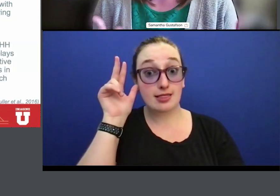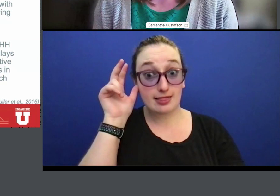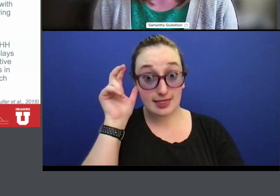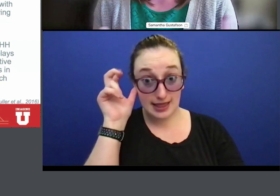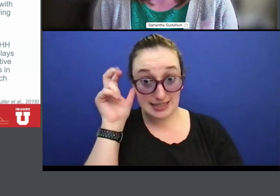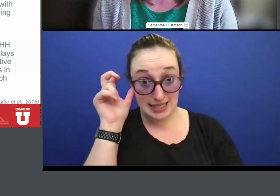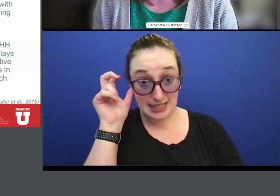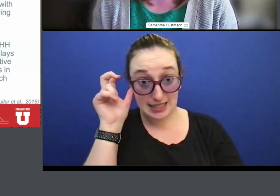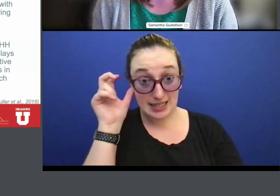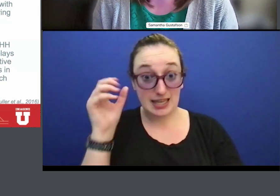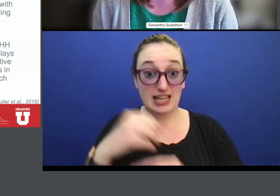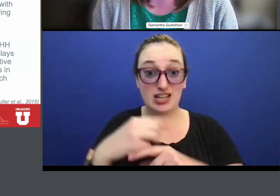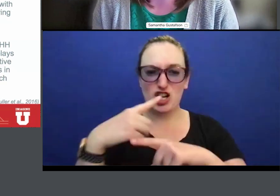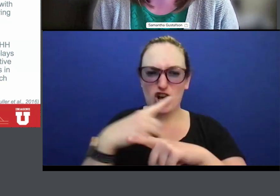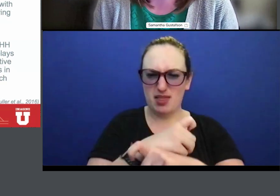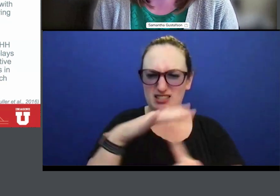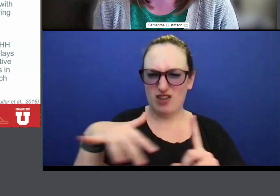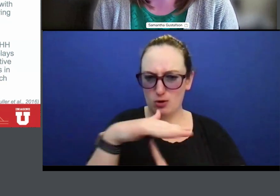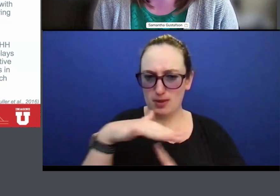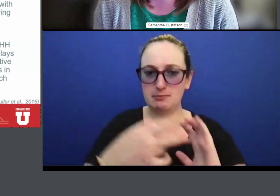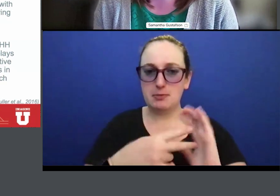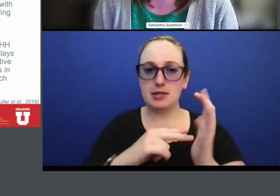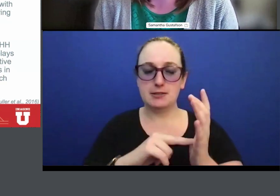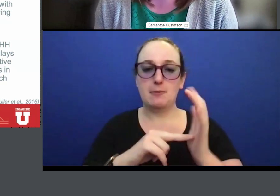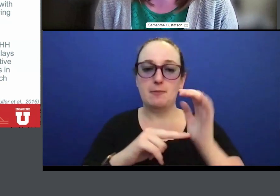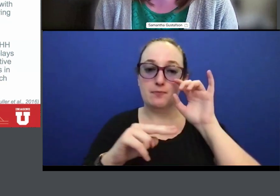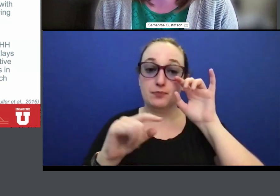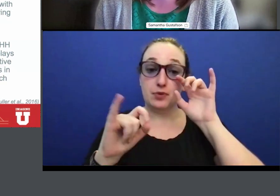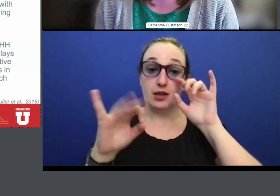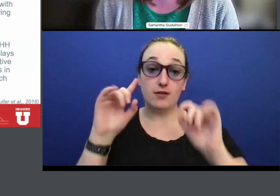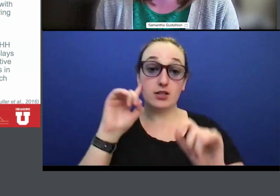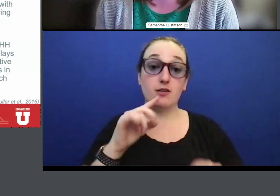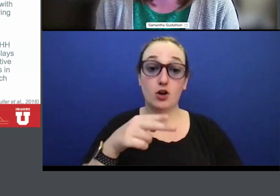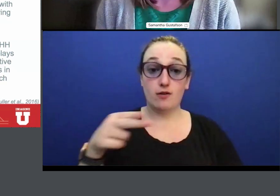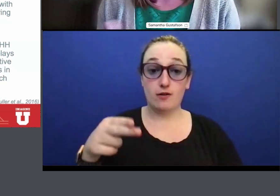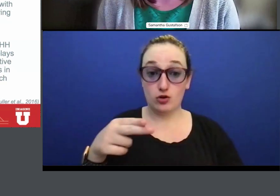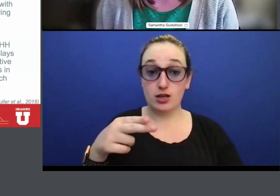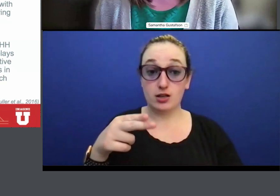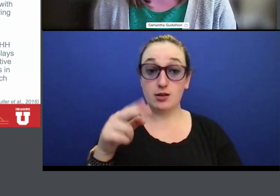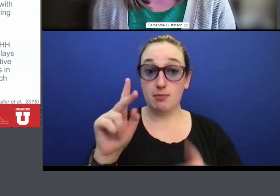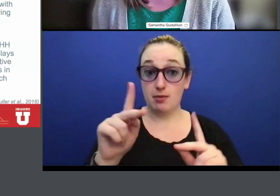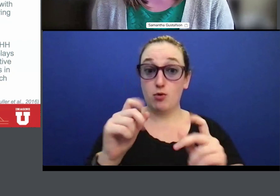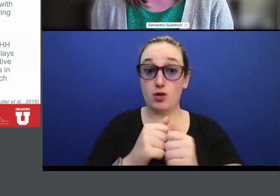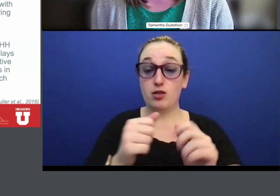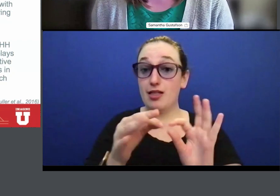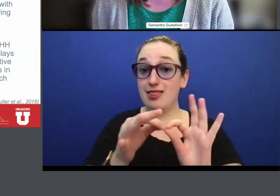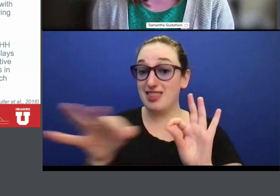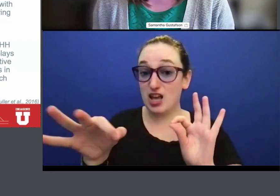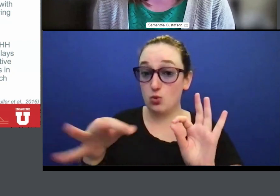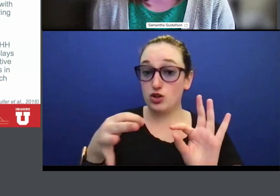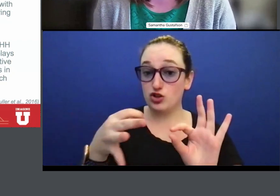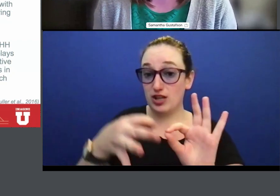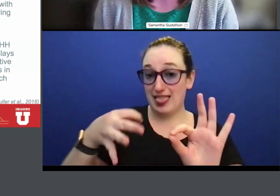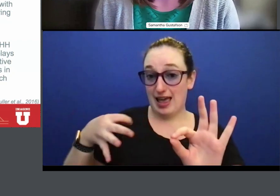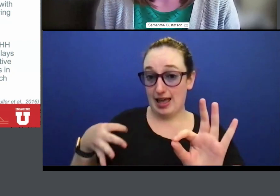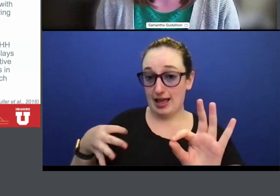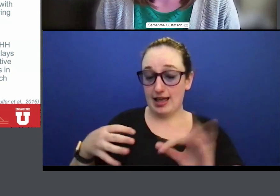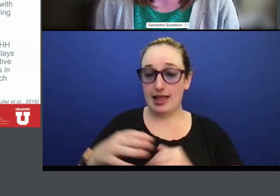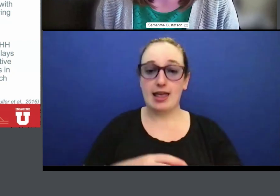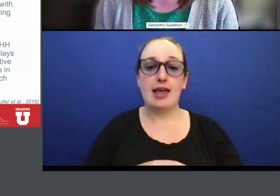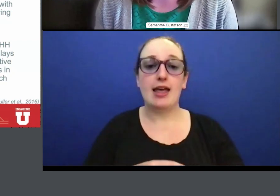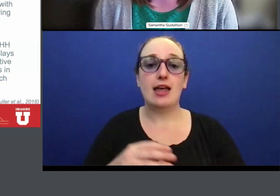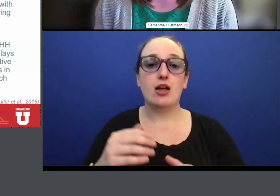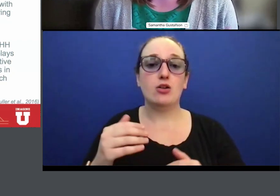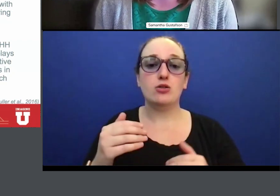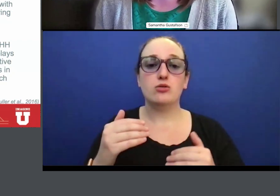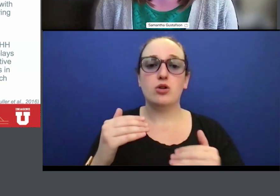Listening in complex environments requires people who are deaf or hard of hearing and people who have language delays to